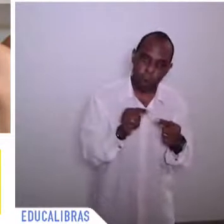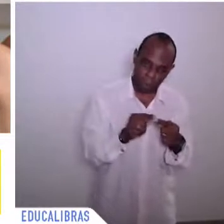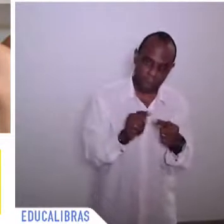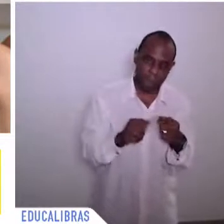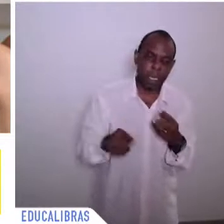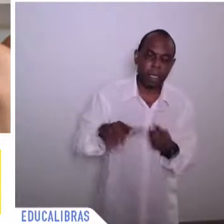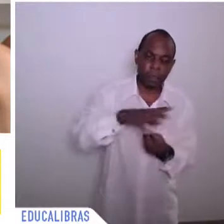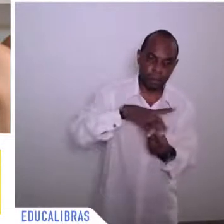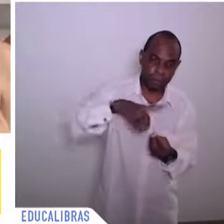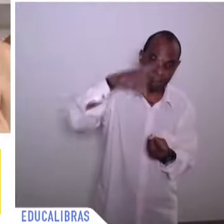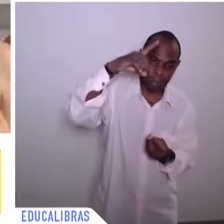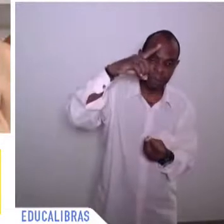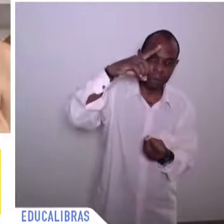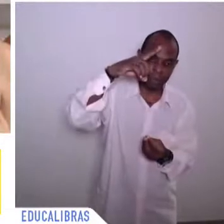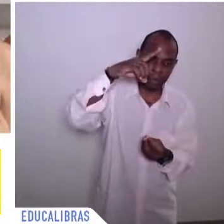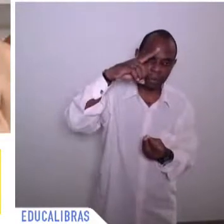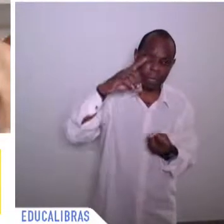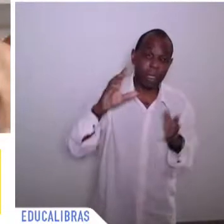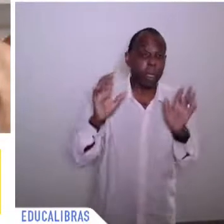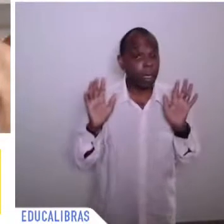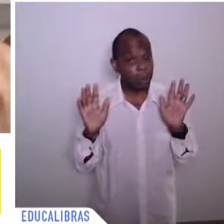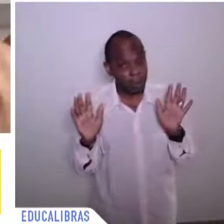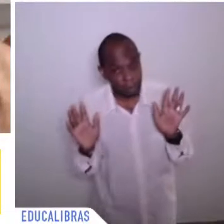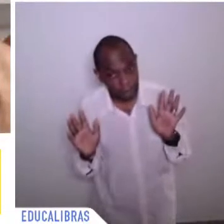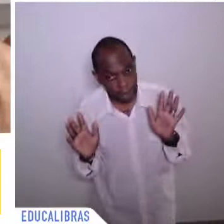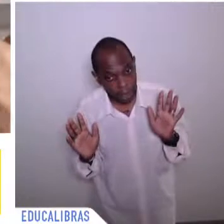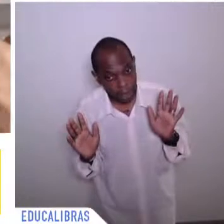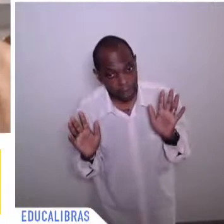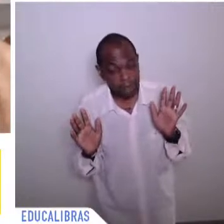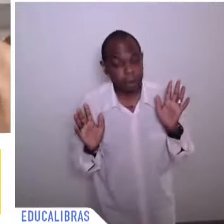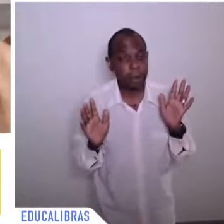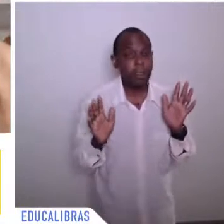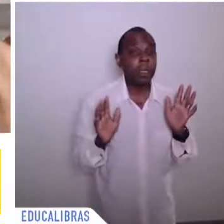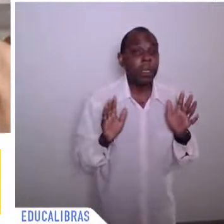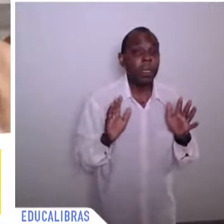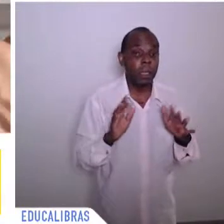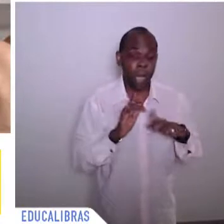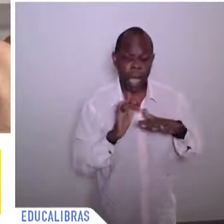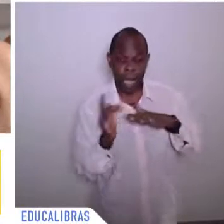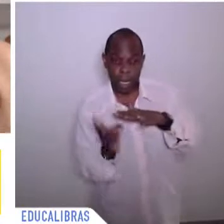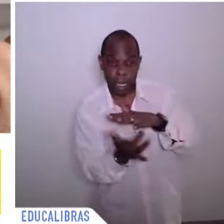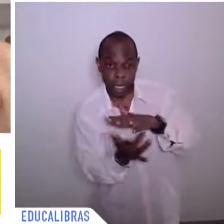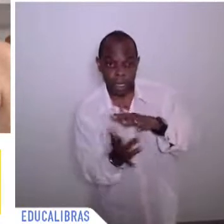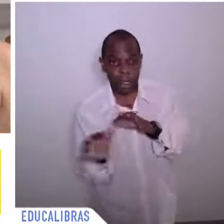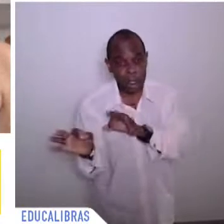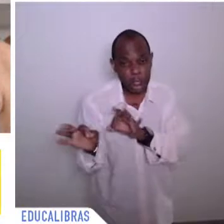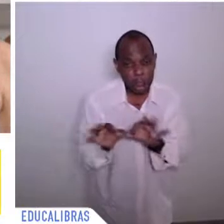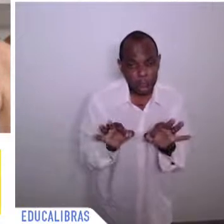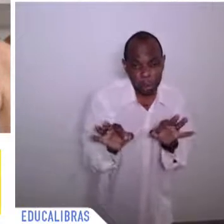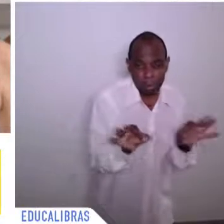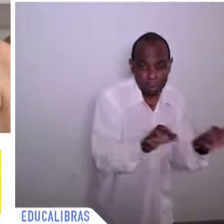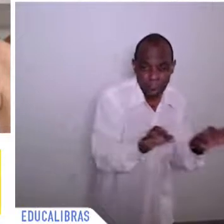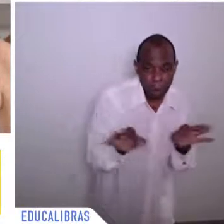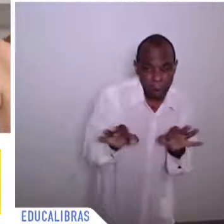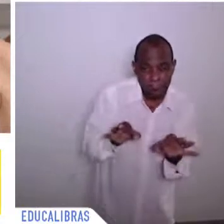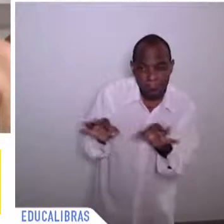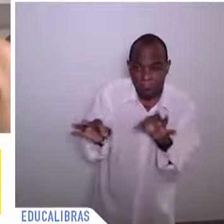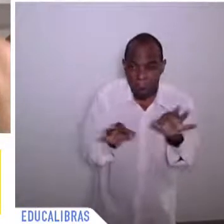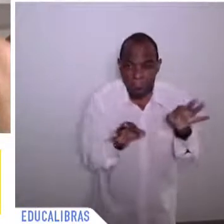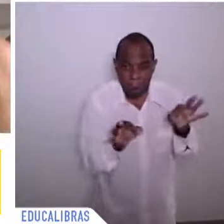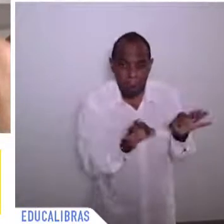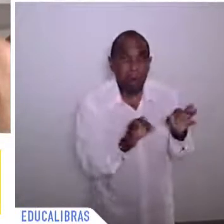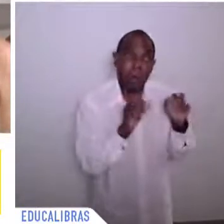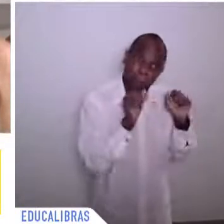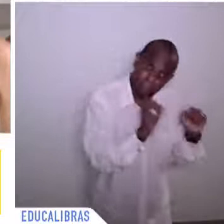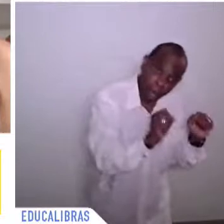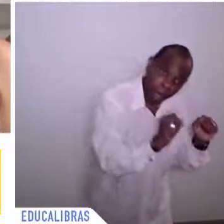are certainly democratic hope. But social media, in the way they're being organized today,